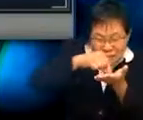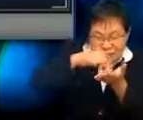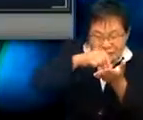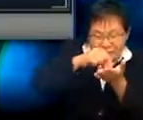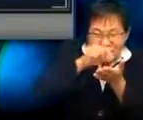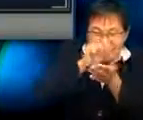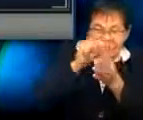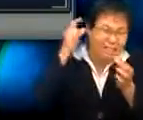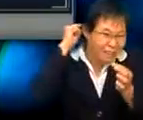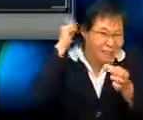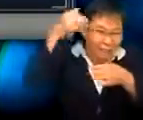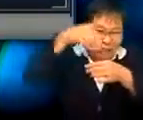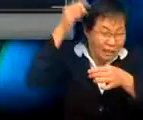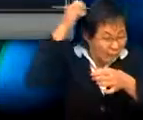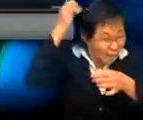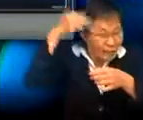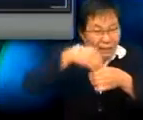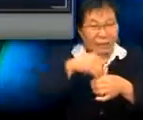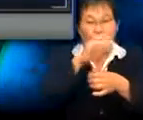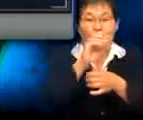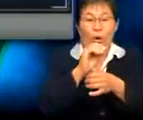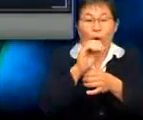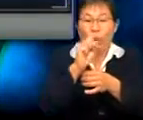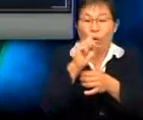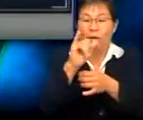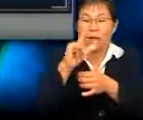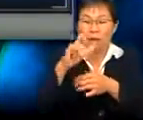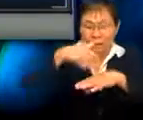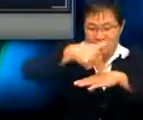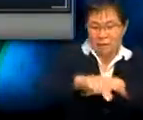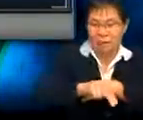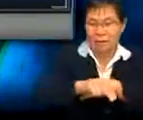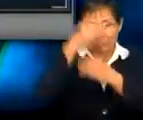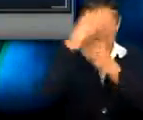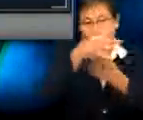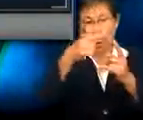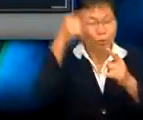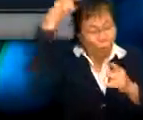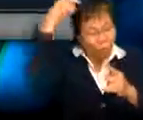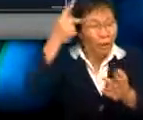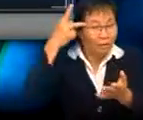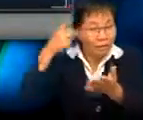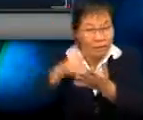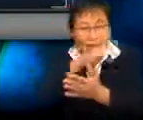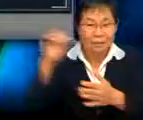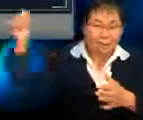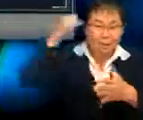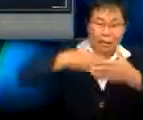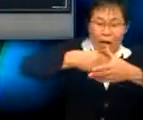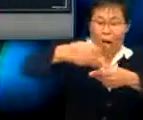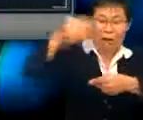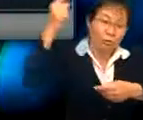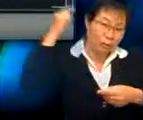in the ossicles are stimulated and they send nerve signals to the brain which recognizes the sound.